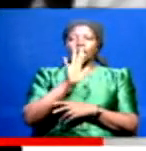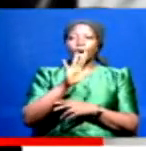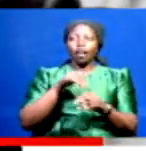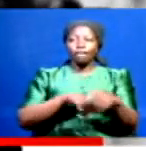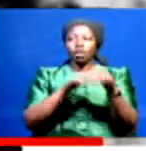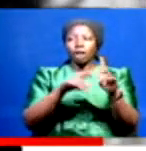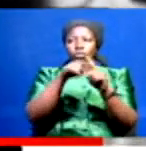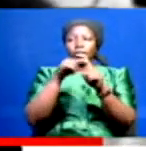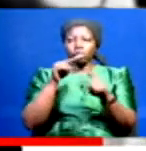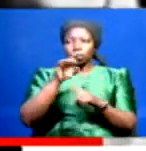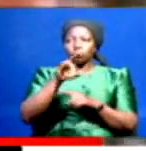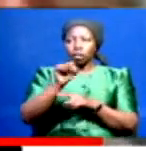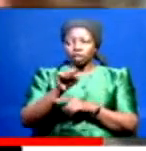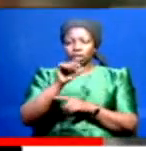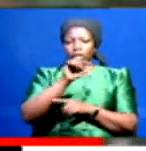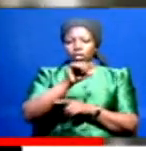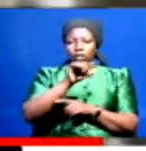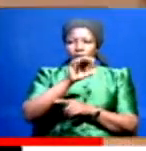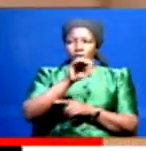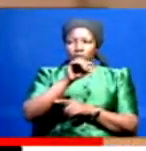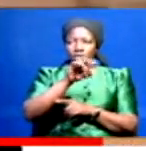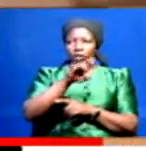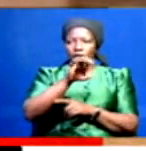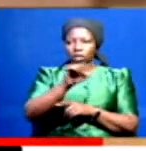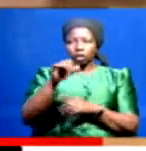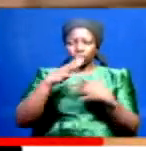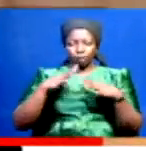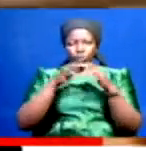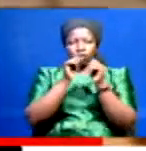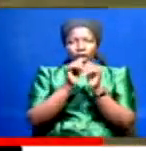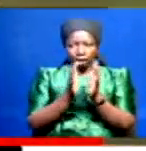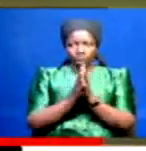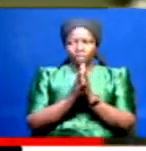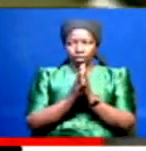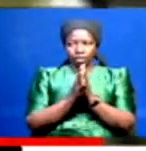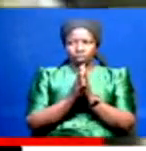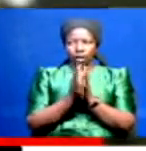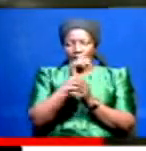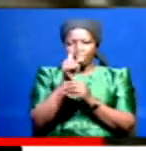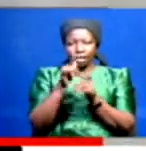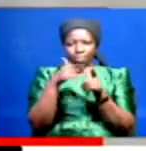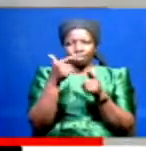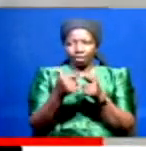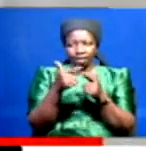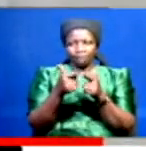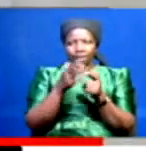U.S. congressman and several journalists, then commit mass suicide by drinking cyanide-laced fruit punch.